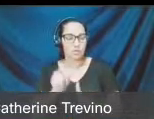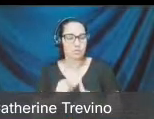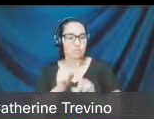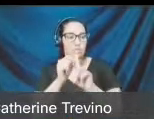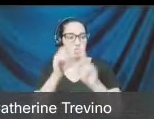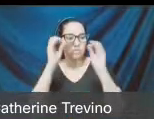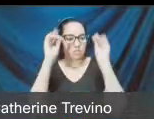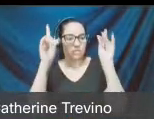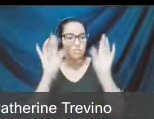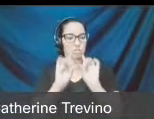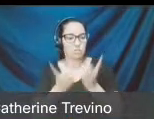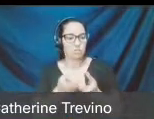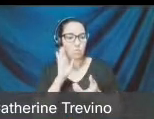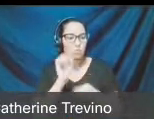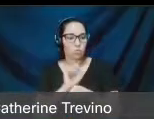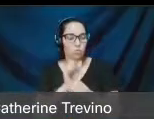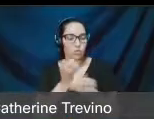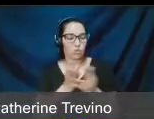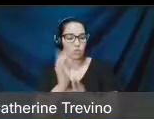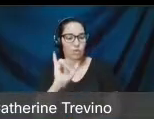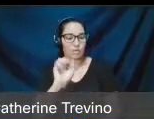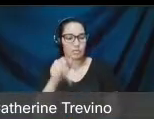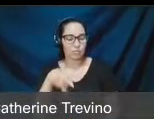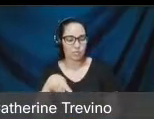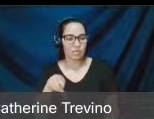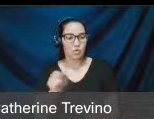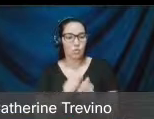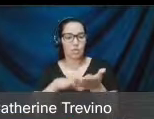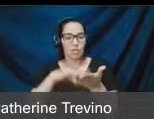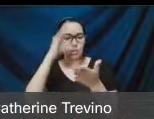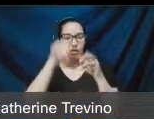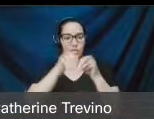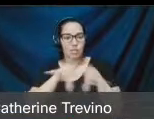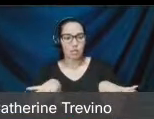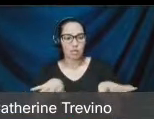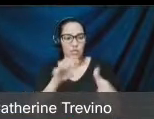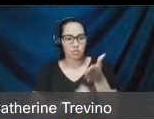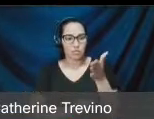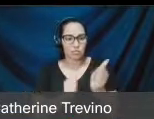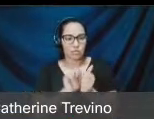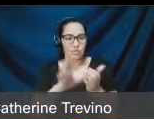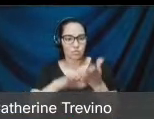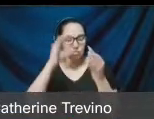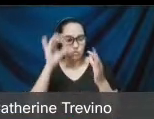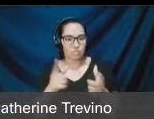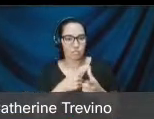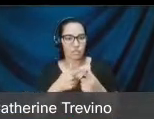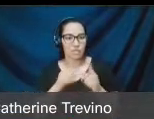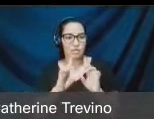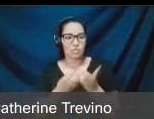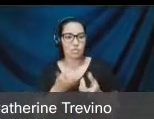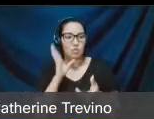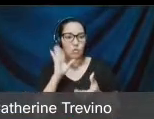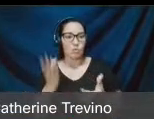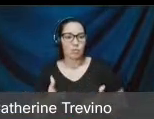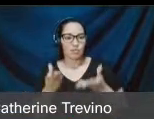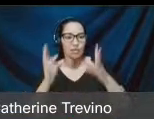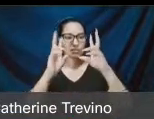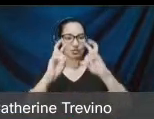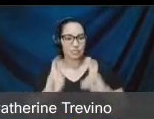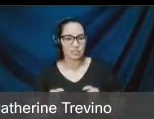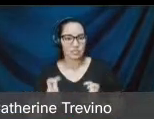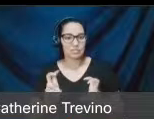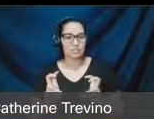work through the IEP process to address learning loss in their students. District-wide, we will be providing diagnostic assessments at the beginning of the school